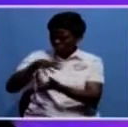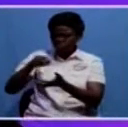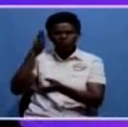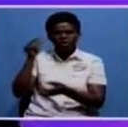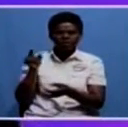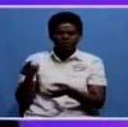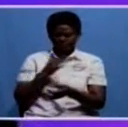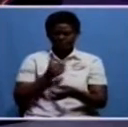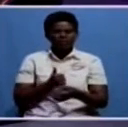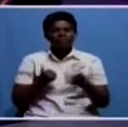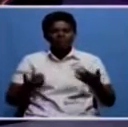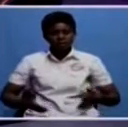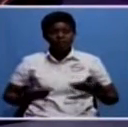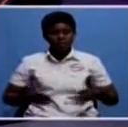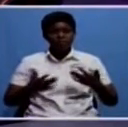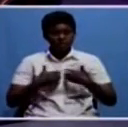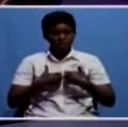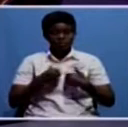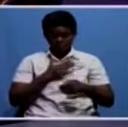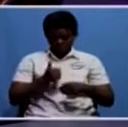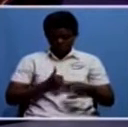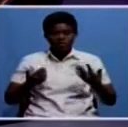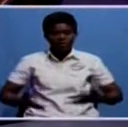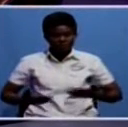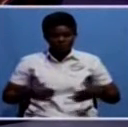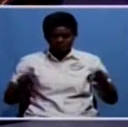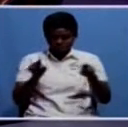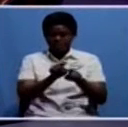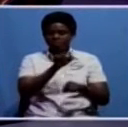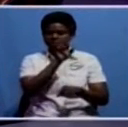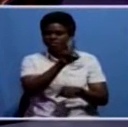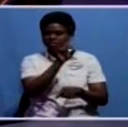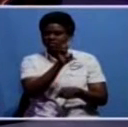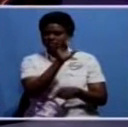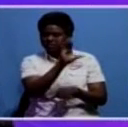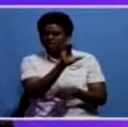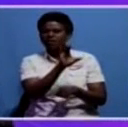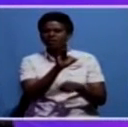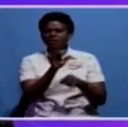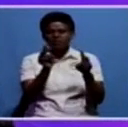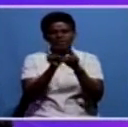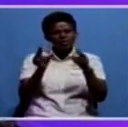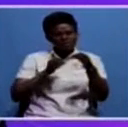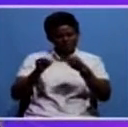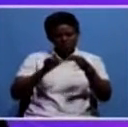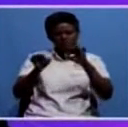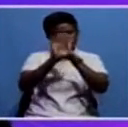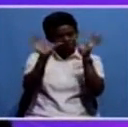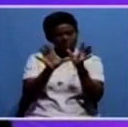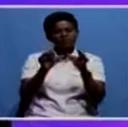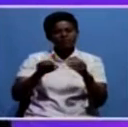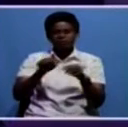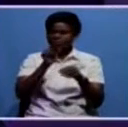hasn't government instructed FIC to stop publishing? I am happy that even the Drug Enforcement Commission came out very strongly. And those are supposed